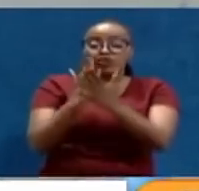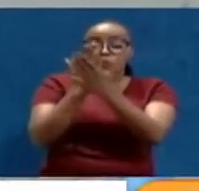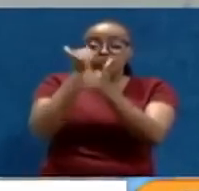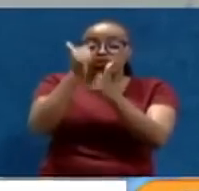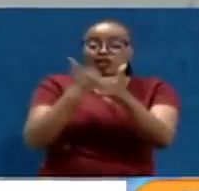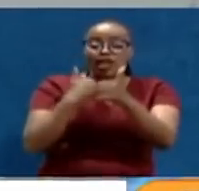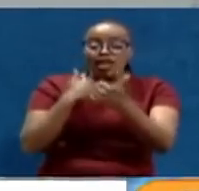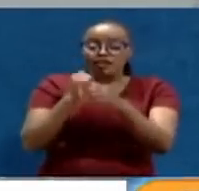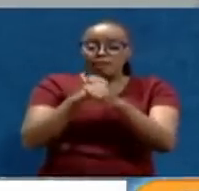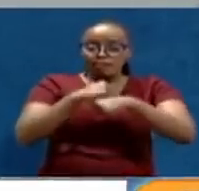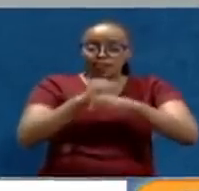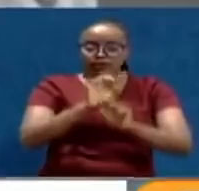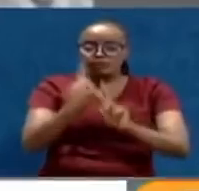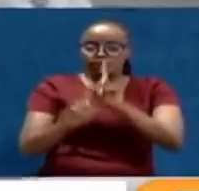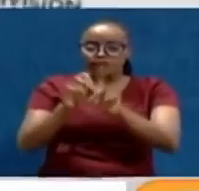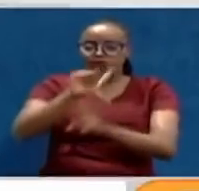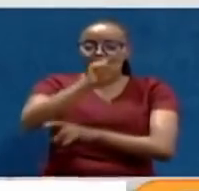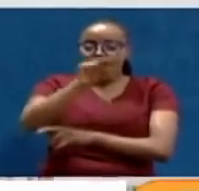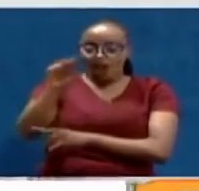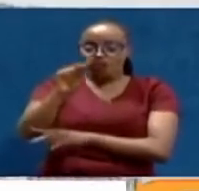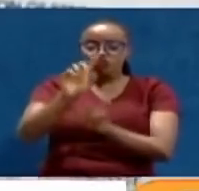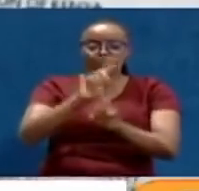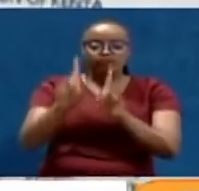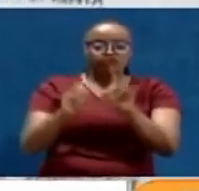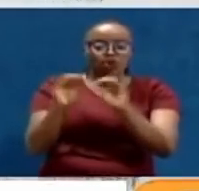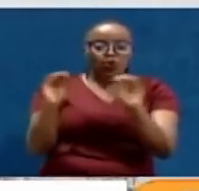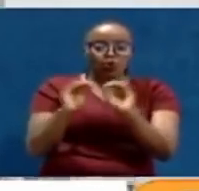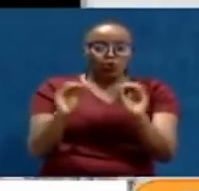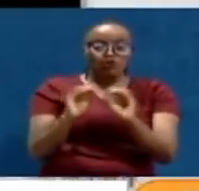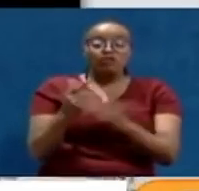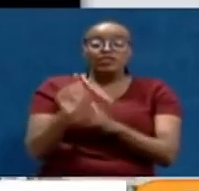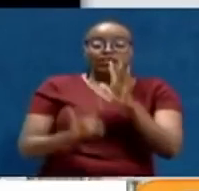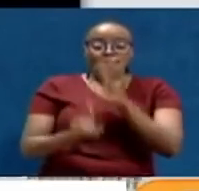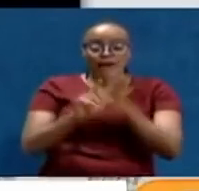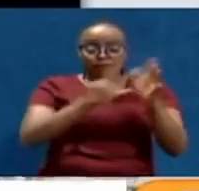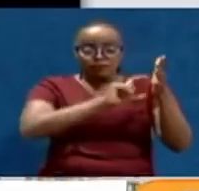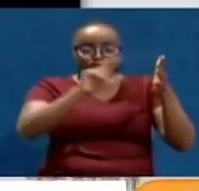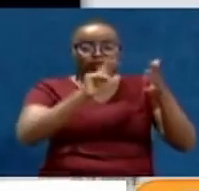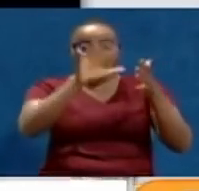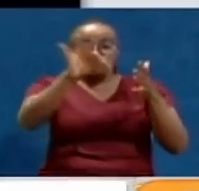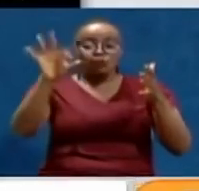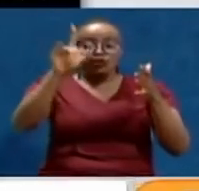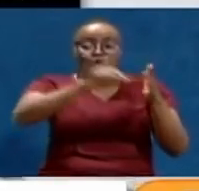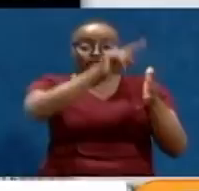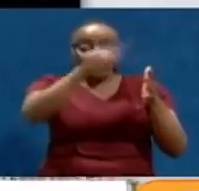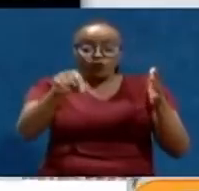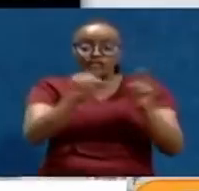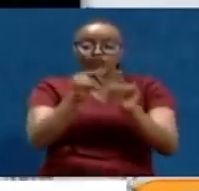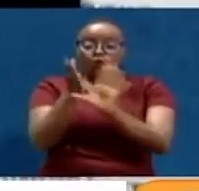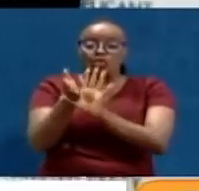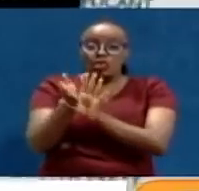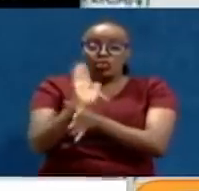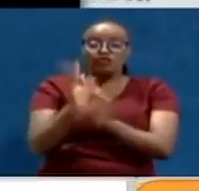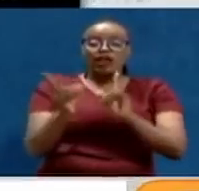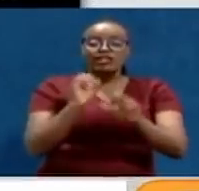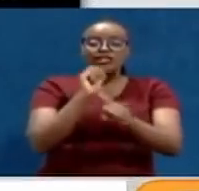petition that had put the vetting of Kananu on hold. Sonko's petition reads in part, the said nomination was revoked and withdrawn on